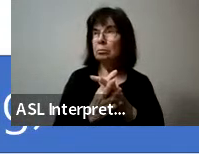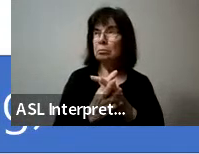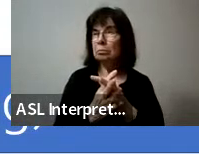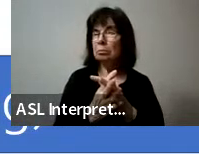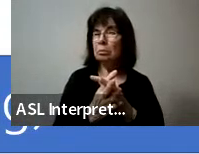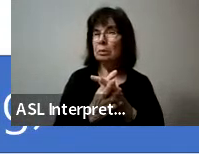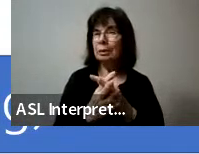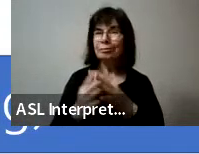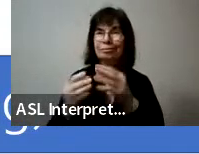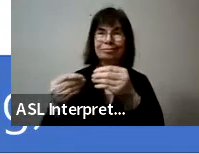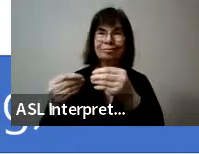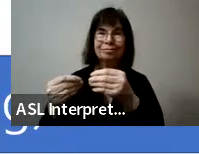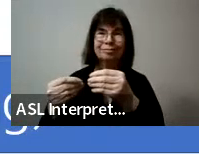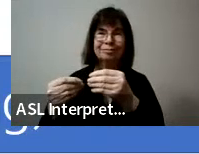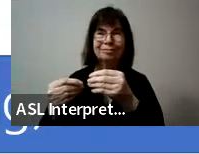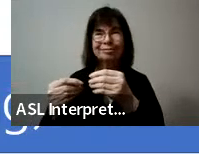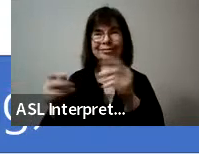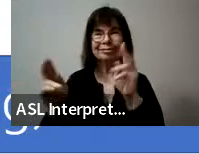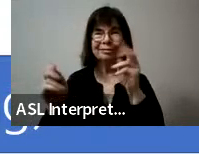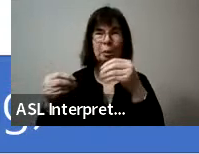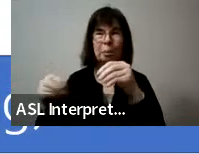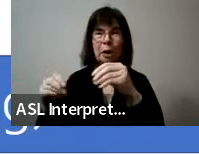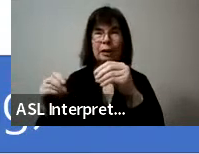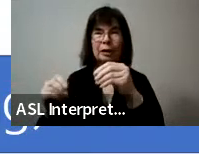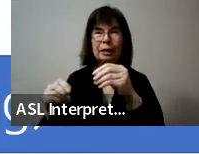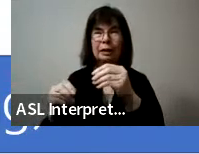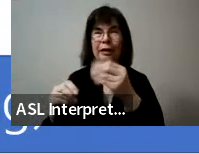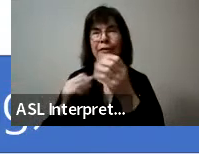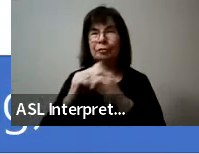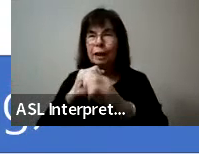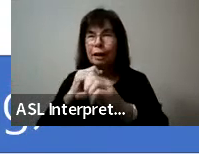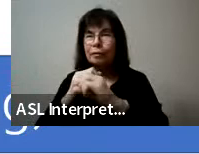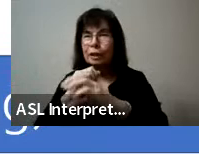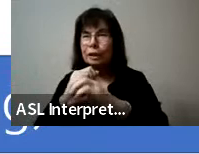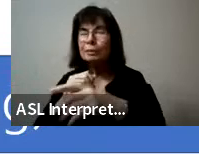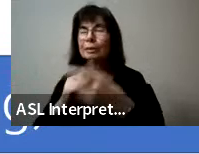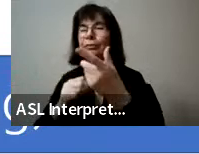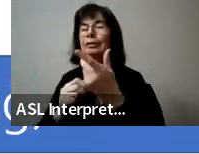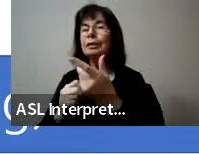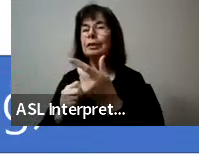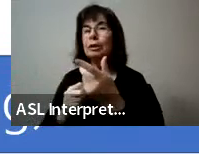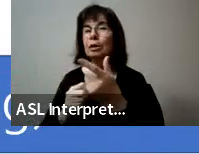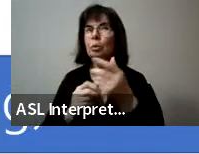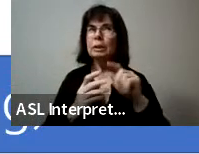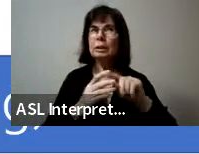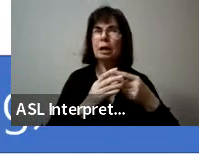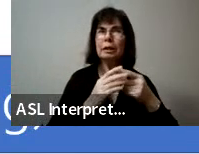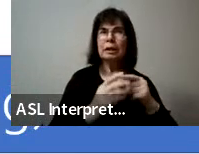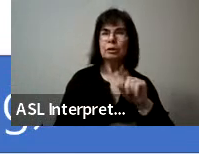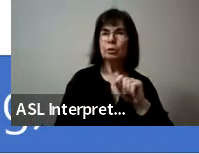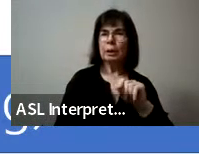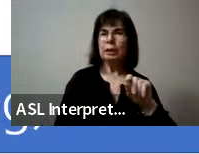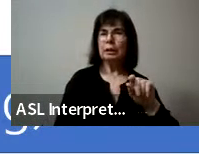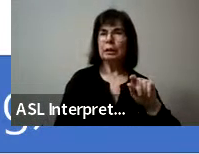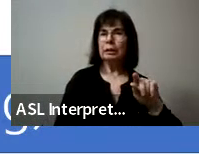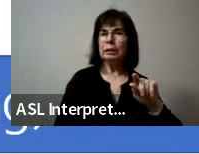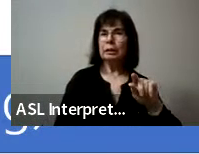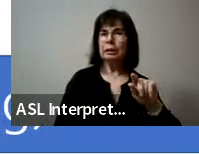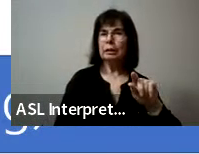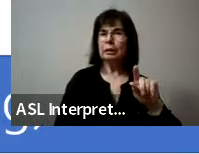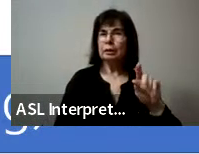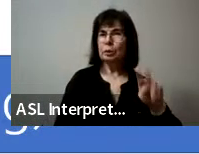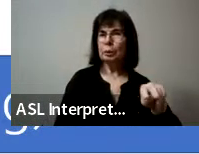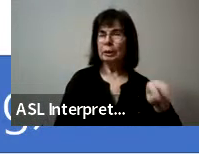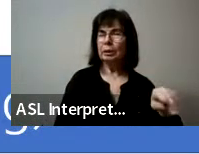marketing campaign that we launched in early of 2022. It was a targeted multimedia marketing campaign